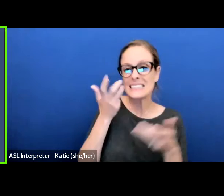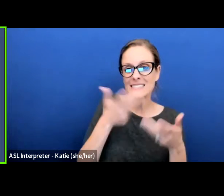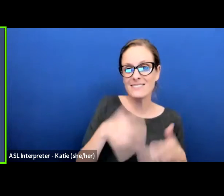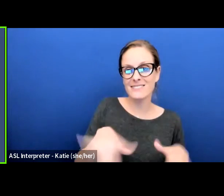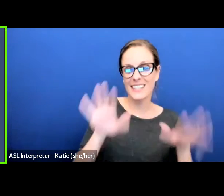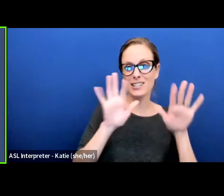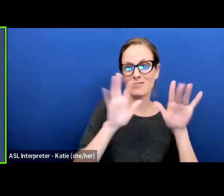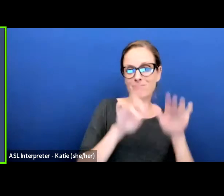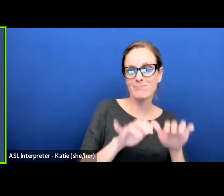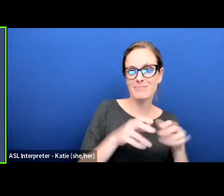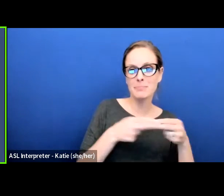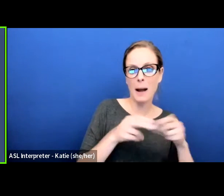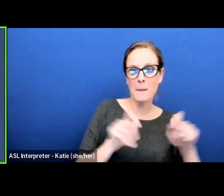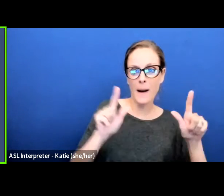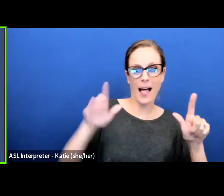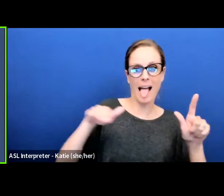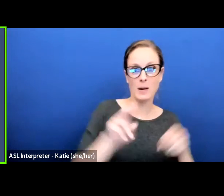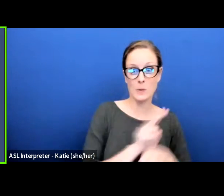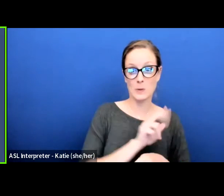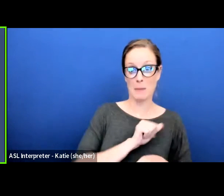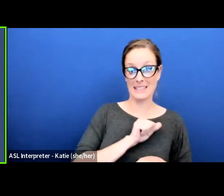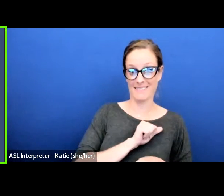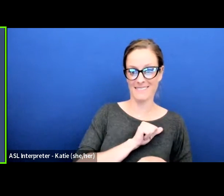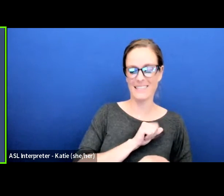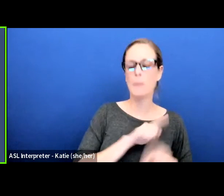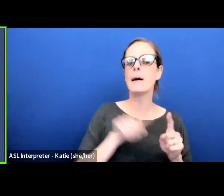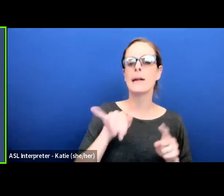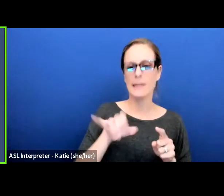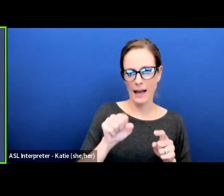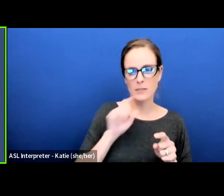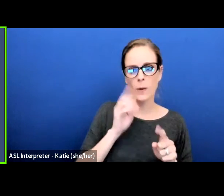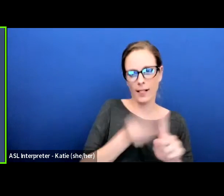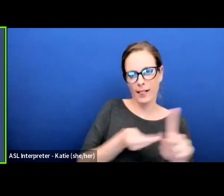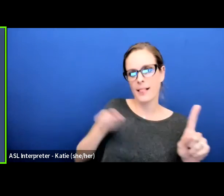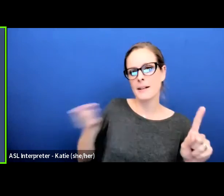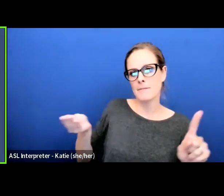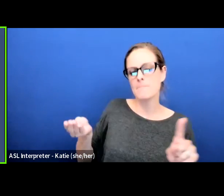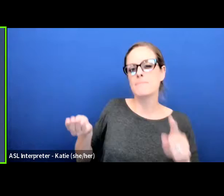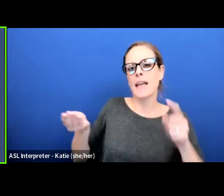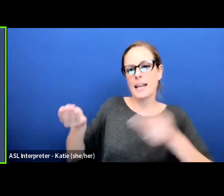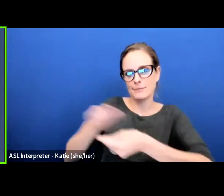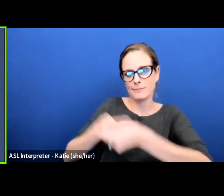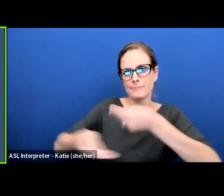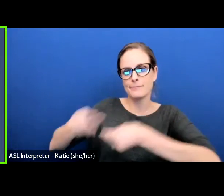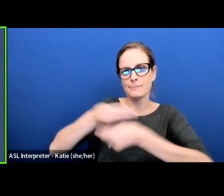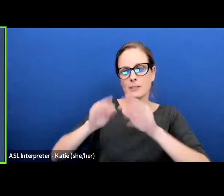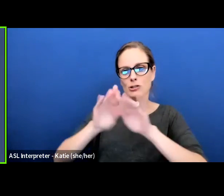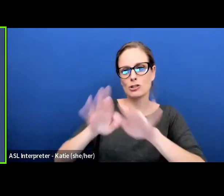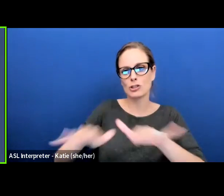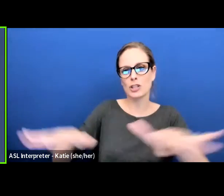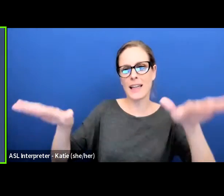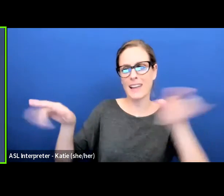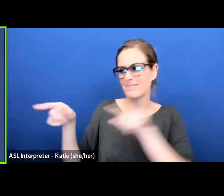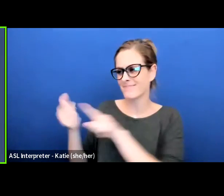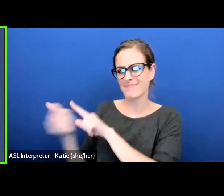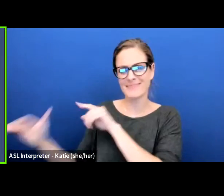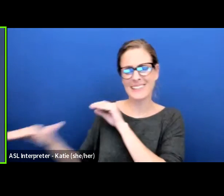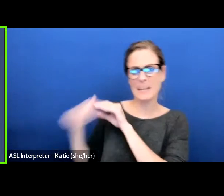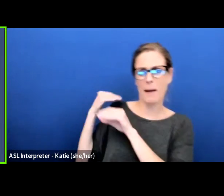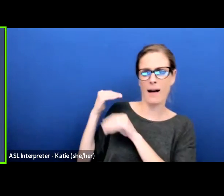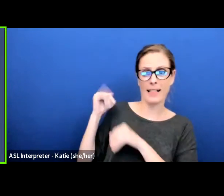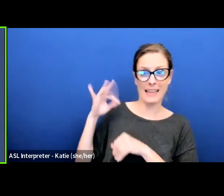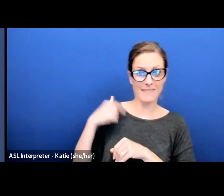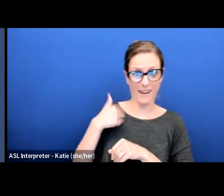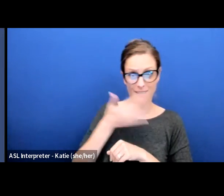chance to even use them myself yet. But yes, we should be able to start circulating those. And feel free to email me in case I